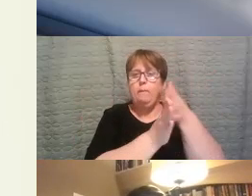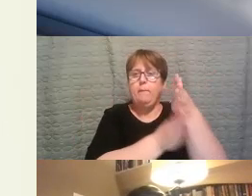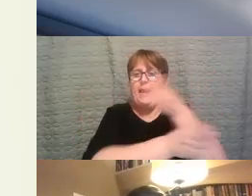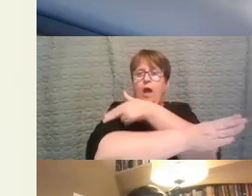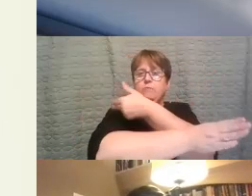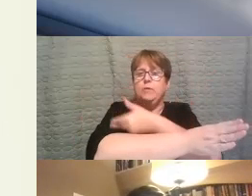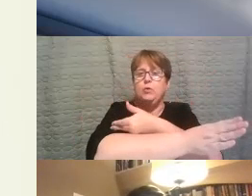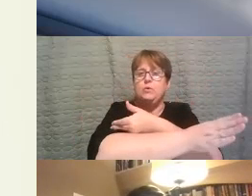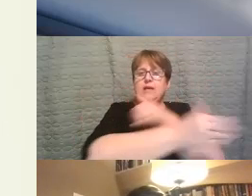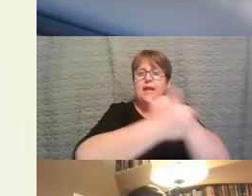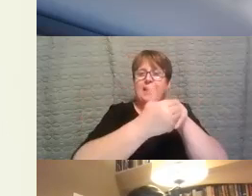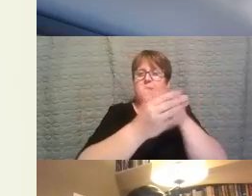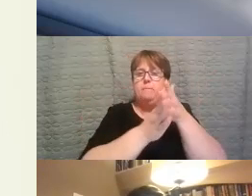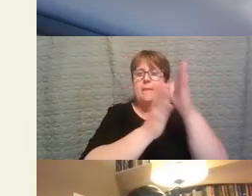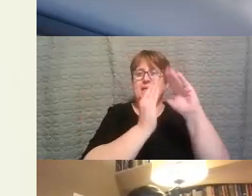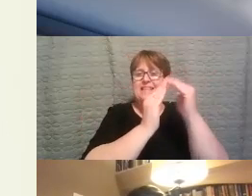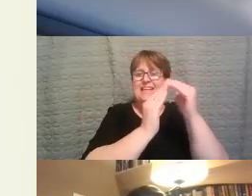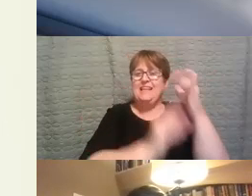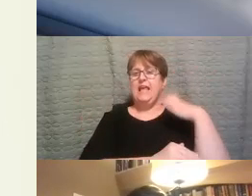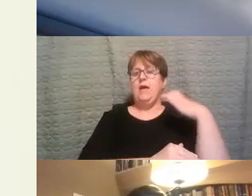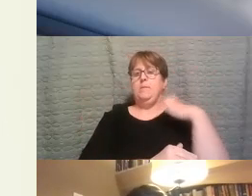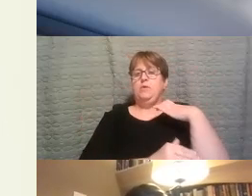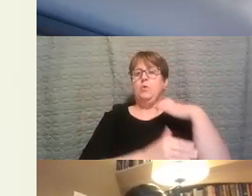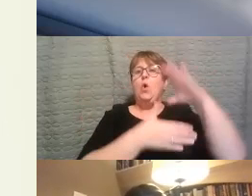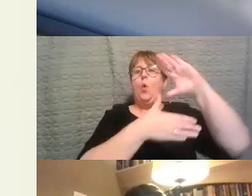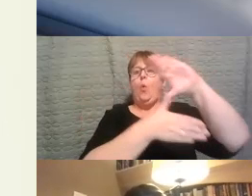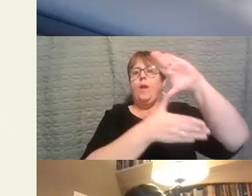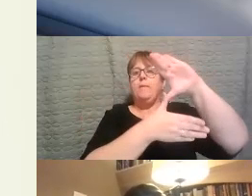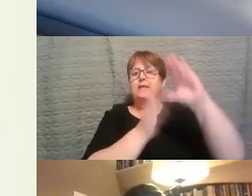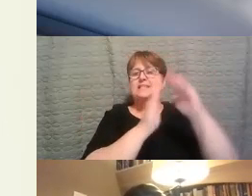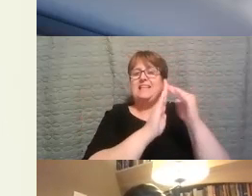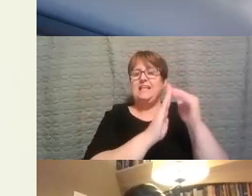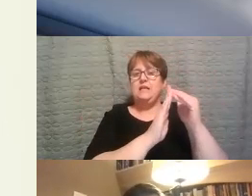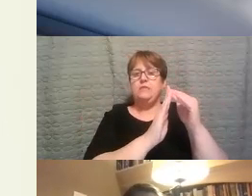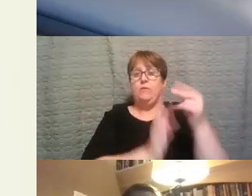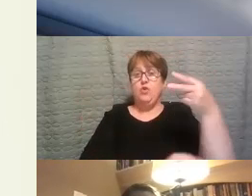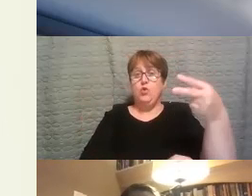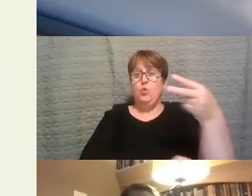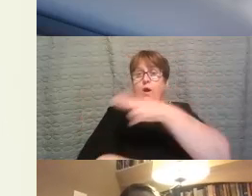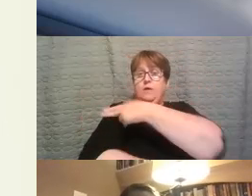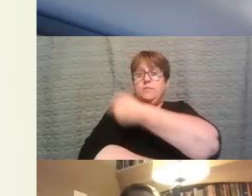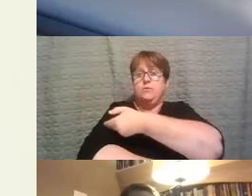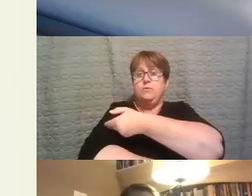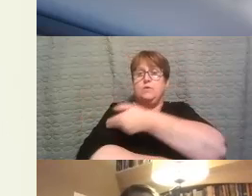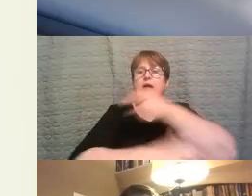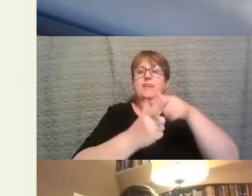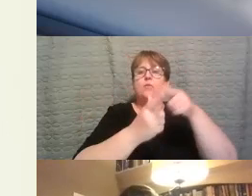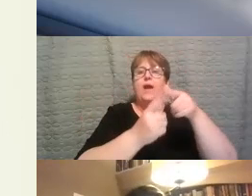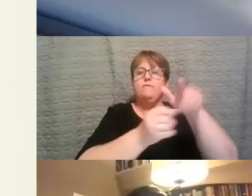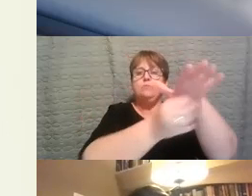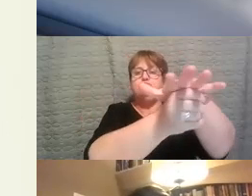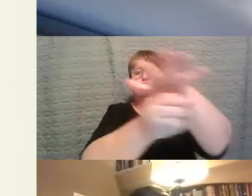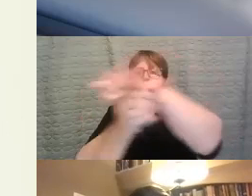in the city, in the main city, in the capital, Guatemala City. And after that, we have regional hospitals,